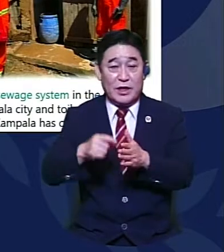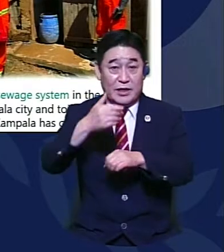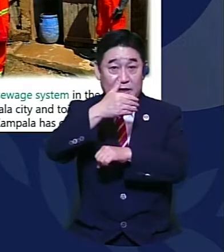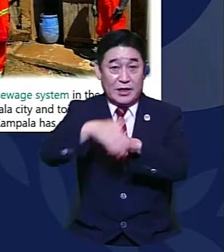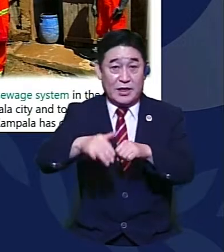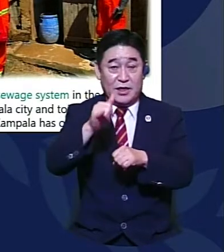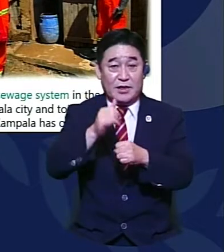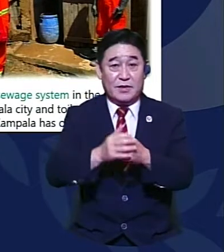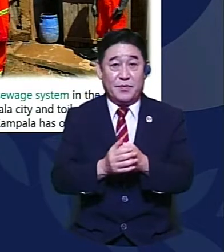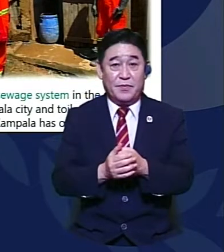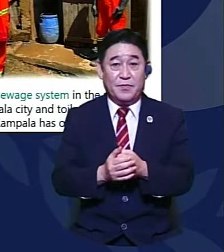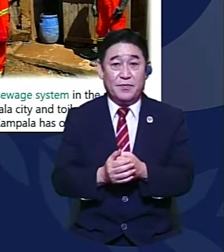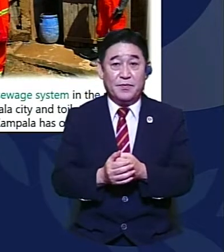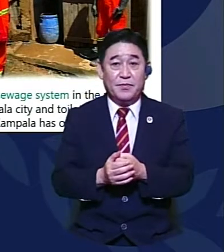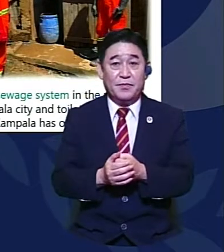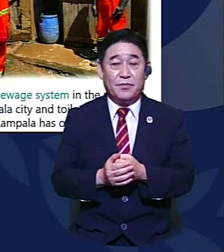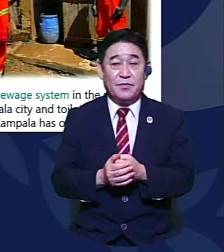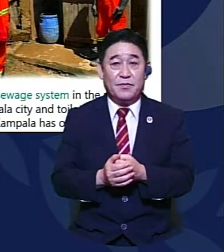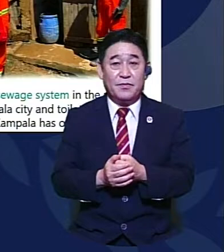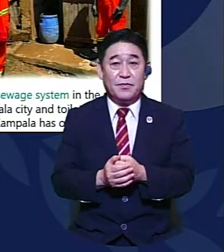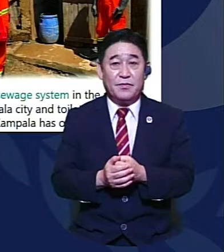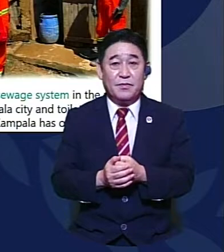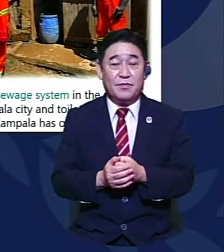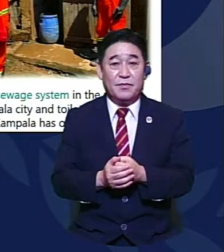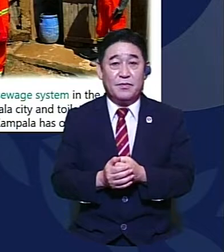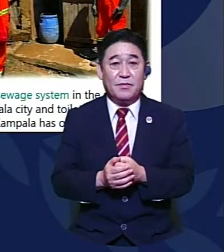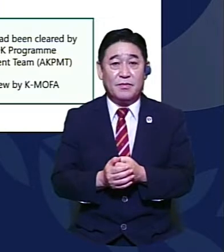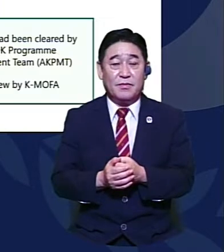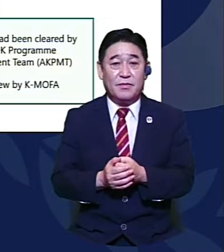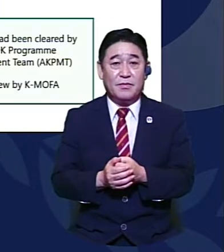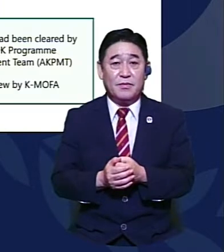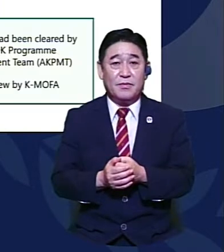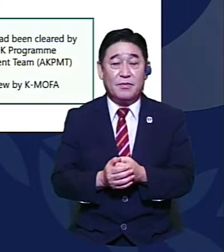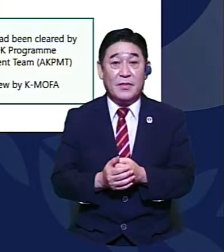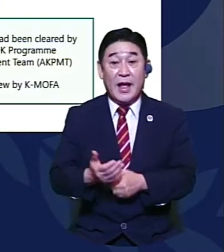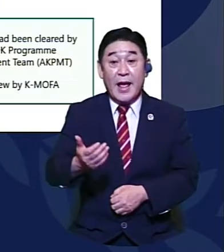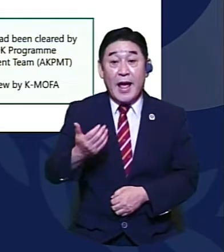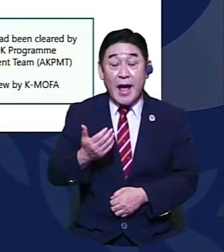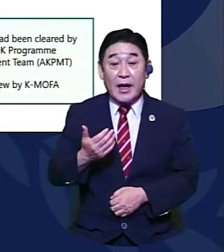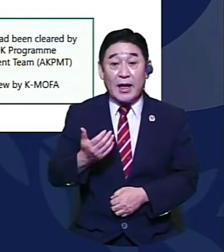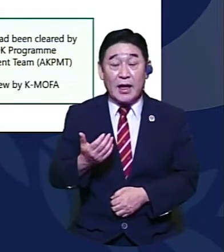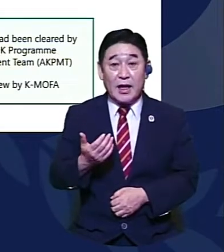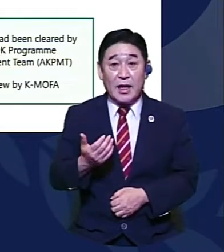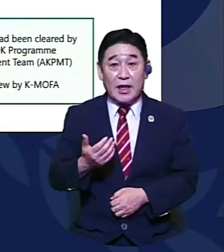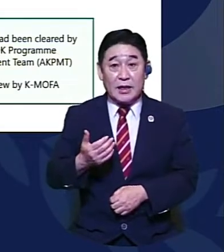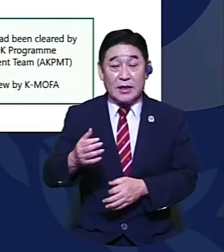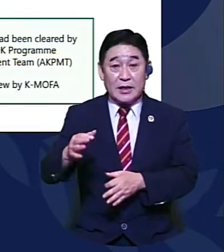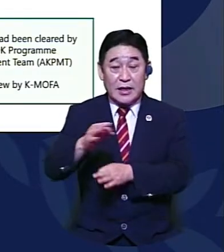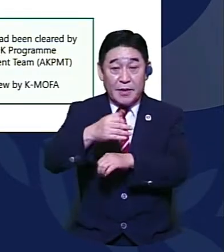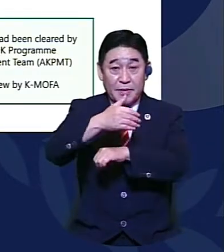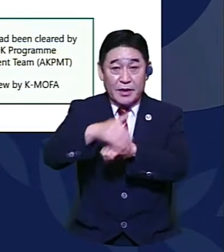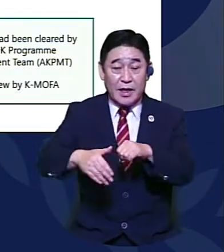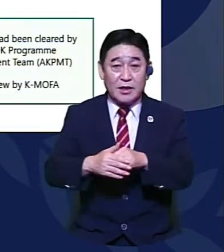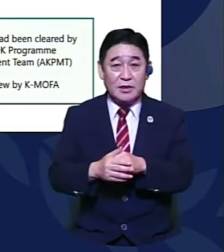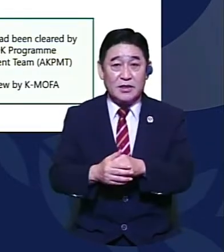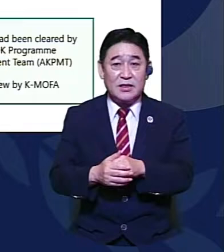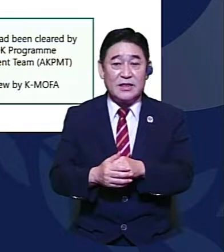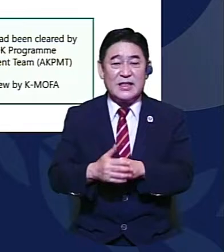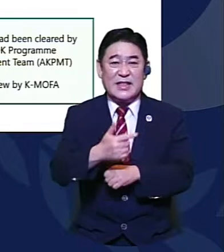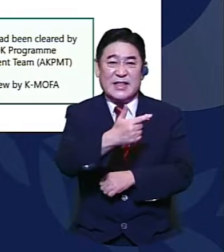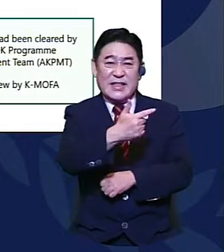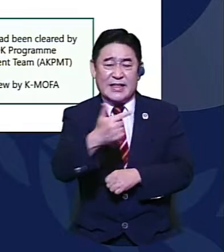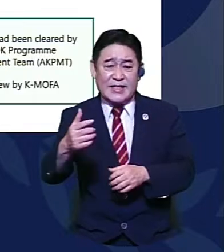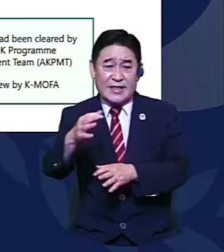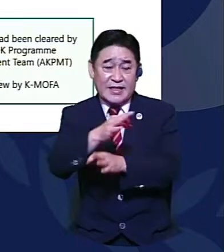was not Uganda, I was too quick. The previous one was a larger project working with the ASEAN,